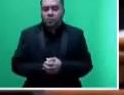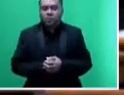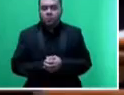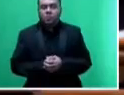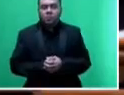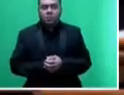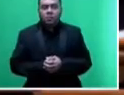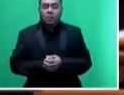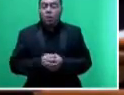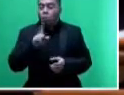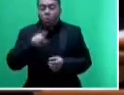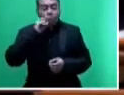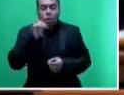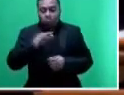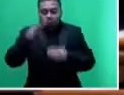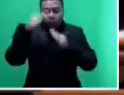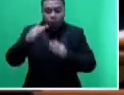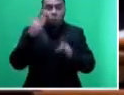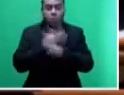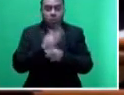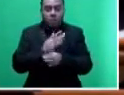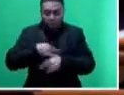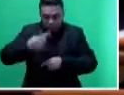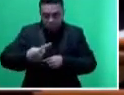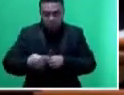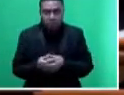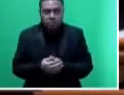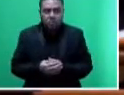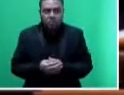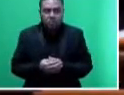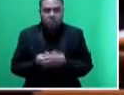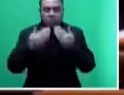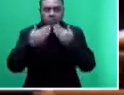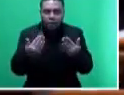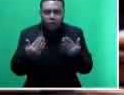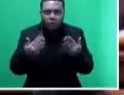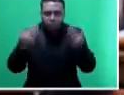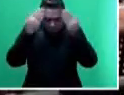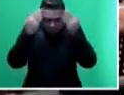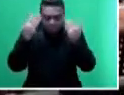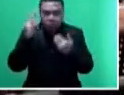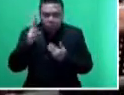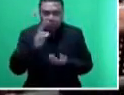And we will not stop working until we recover from this virus. Thank you, Mr. Honorable Speaker, sir.